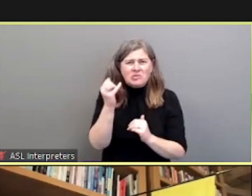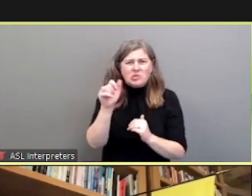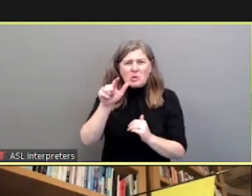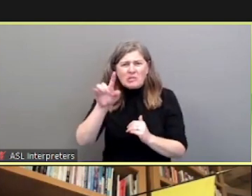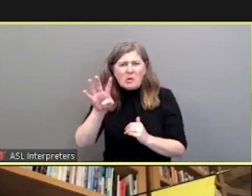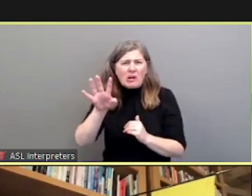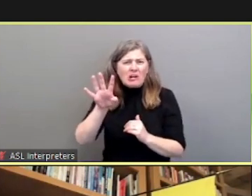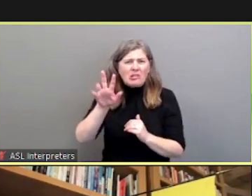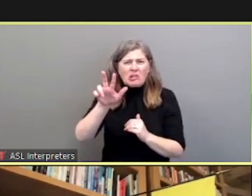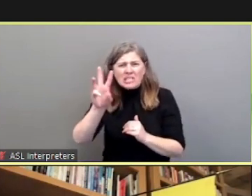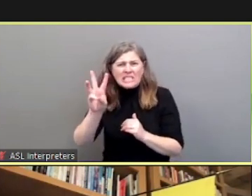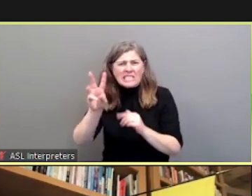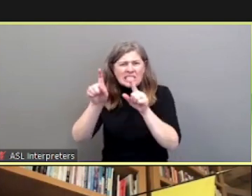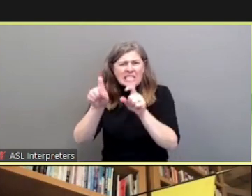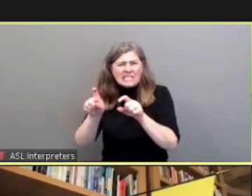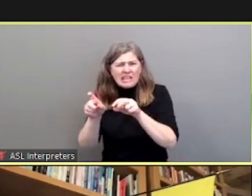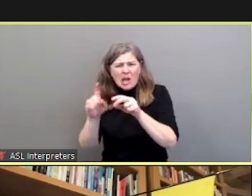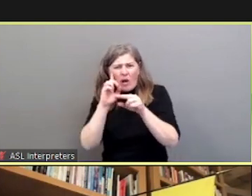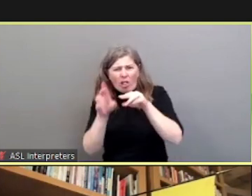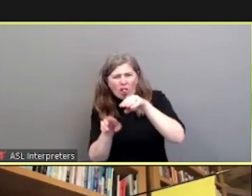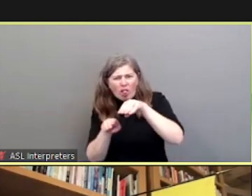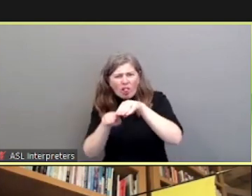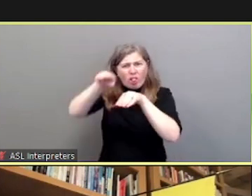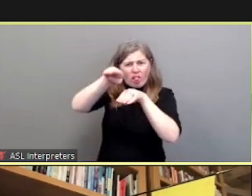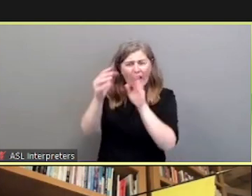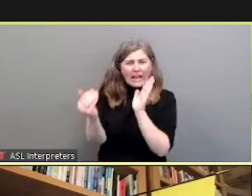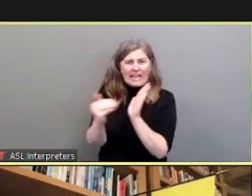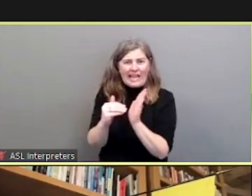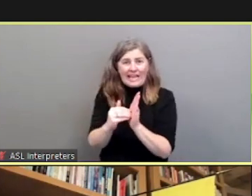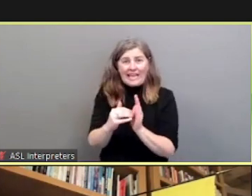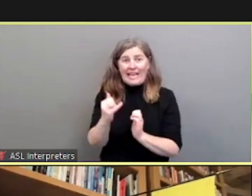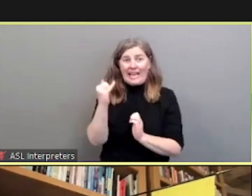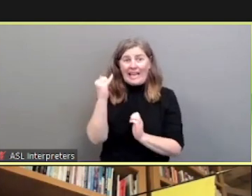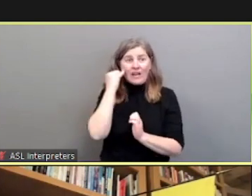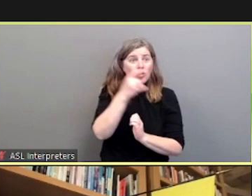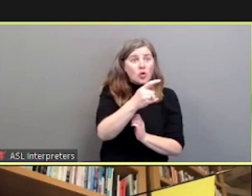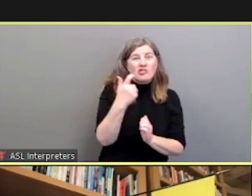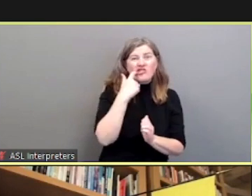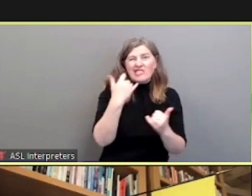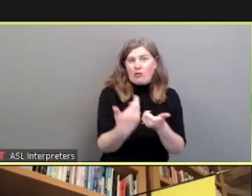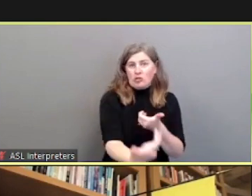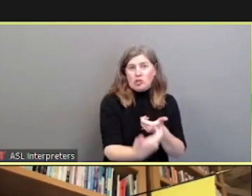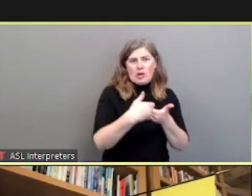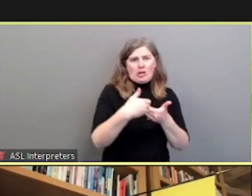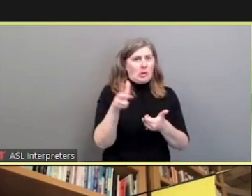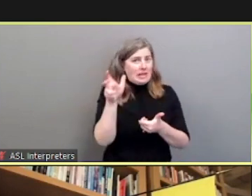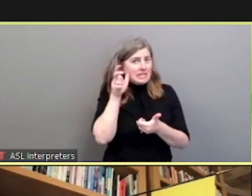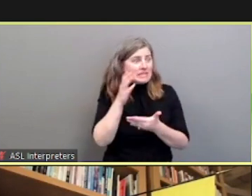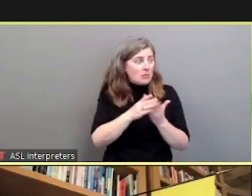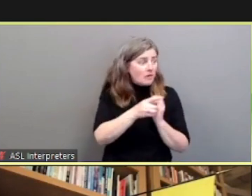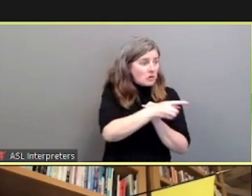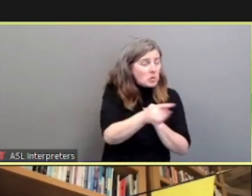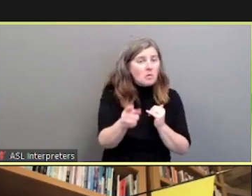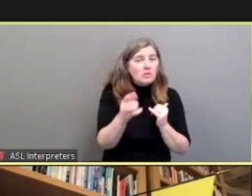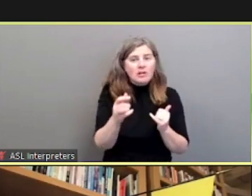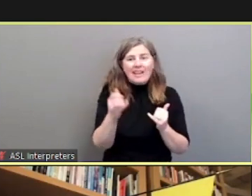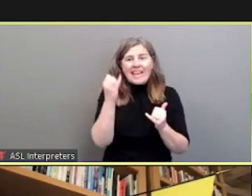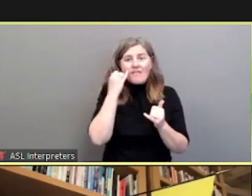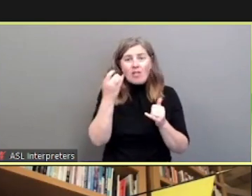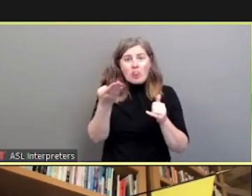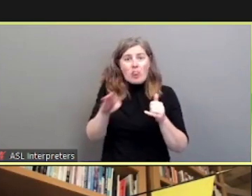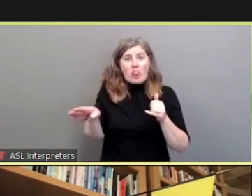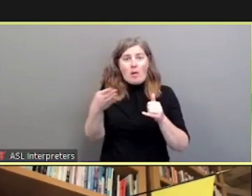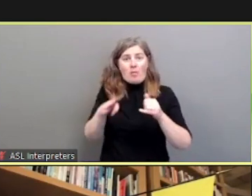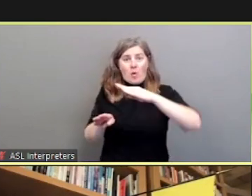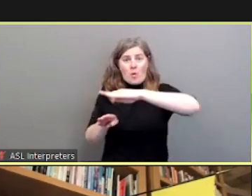from popping back up again. For those of you who are tuning in for the first time, And there might be some of those folks. When that blue line is above the green